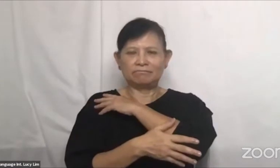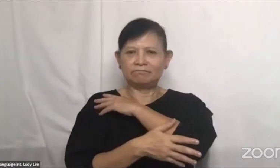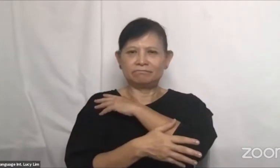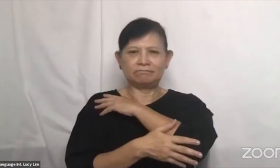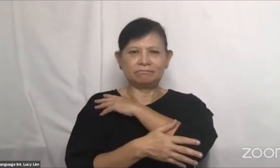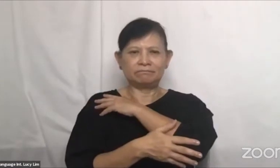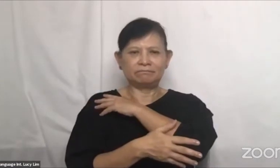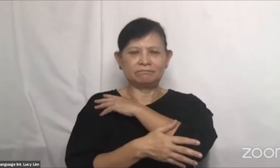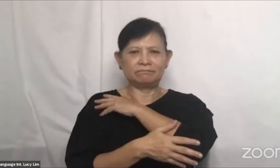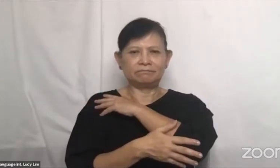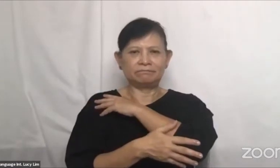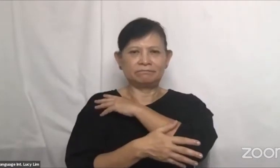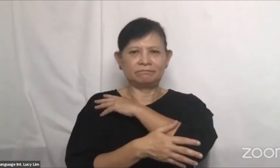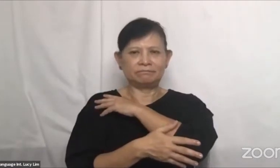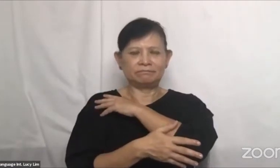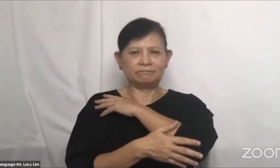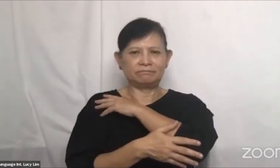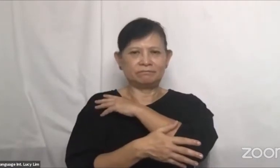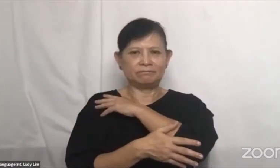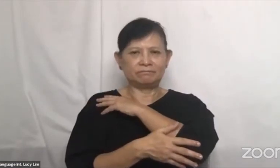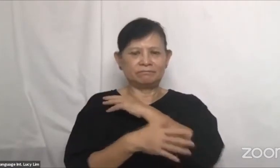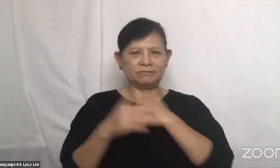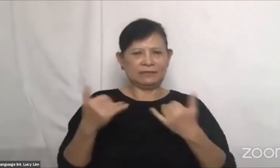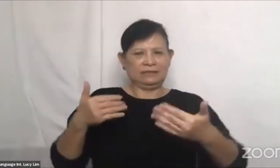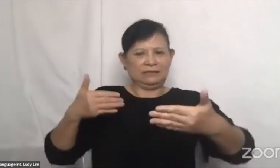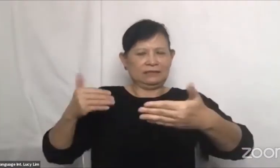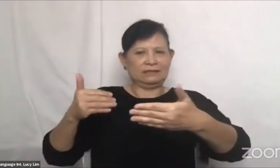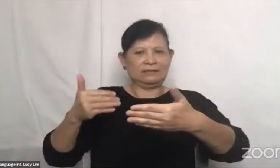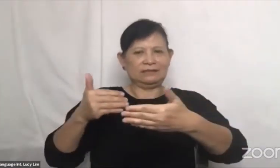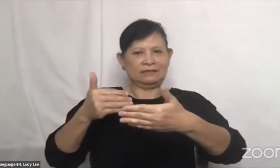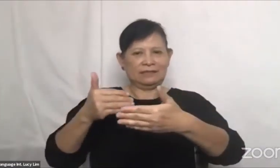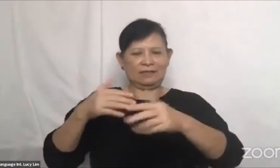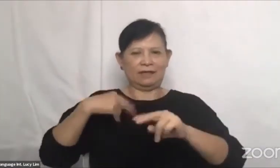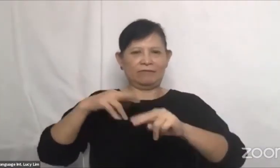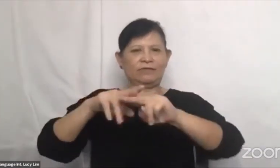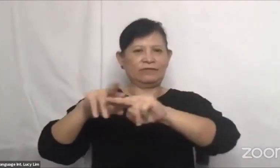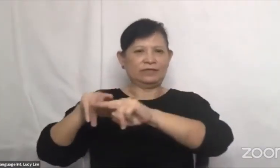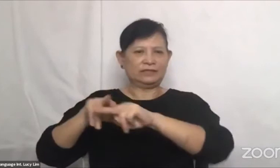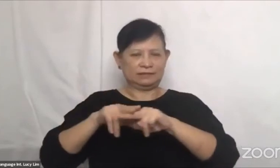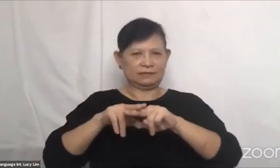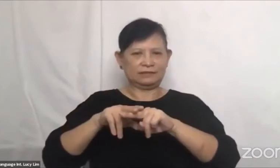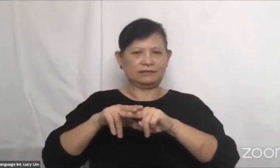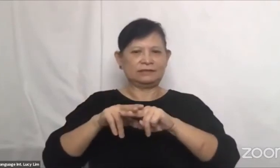it's well into the evening here in Fiji. Okay. But to